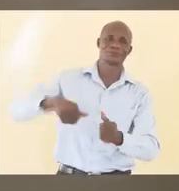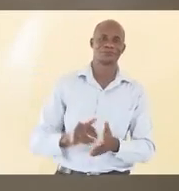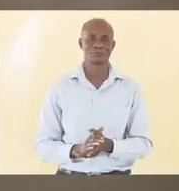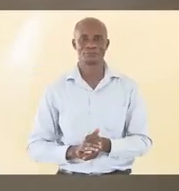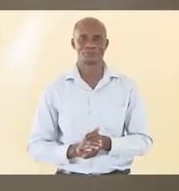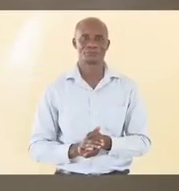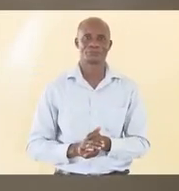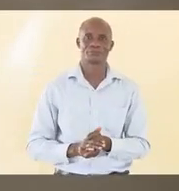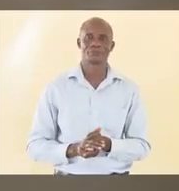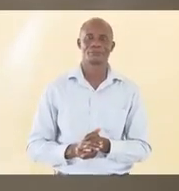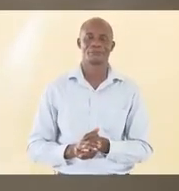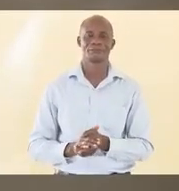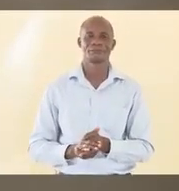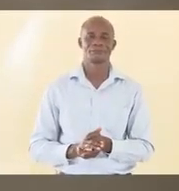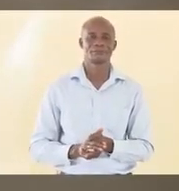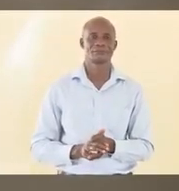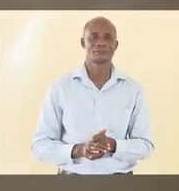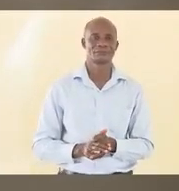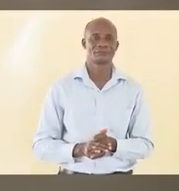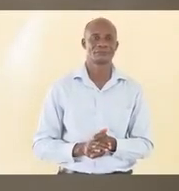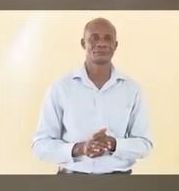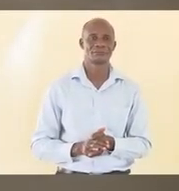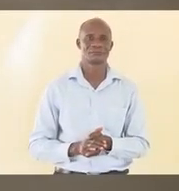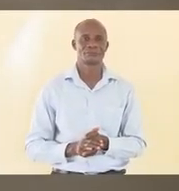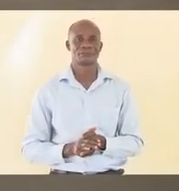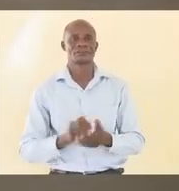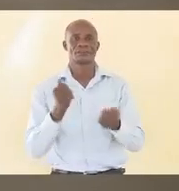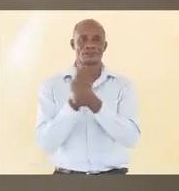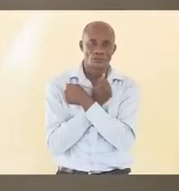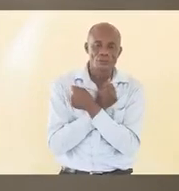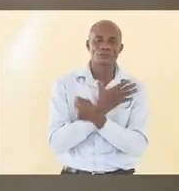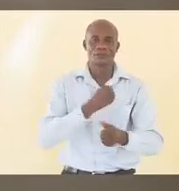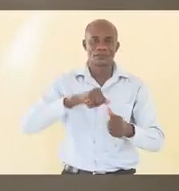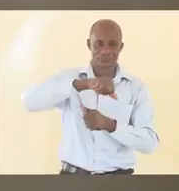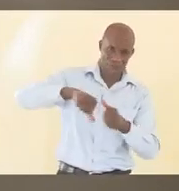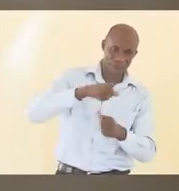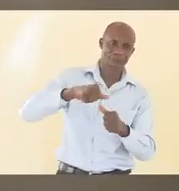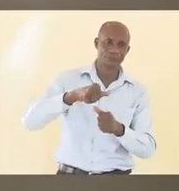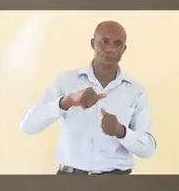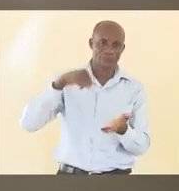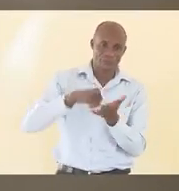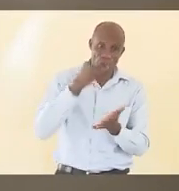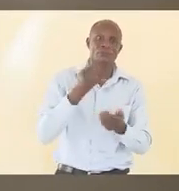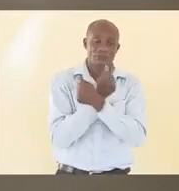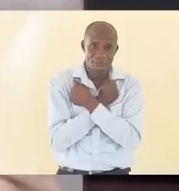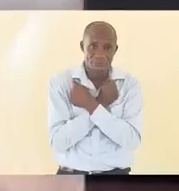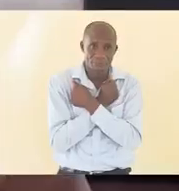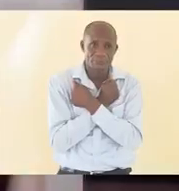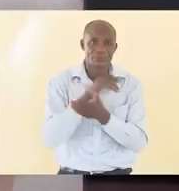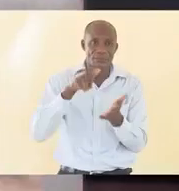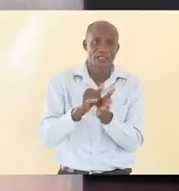same. There's one other ingredient. Love and fellowship. It is love